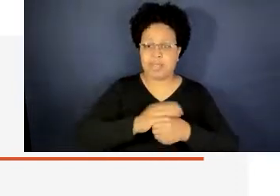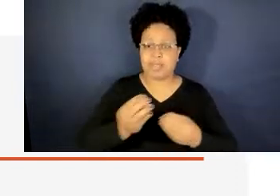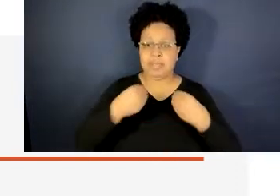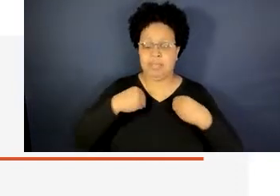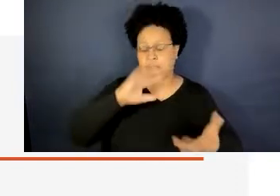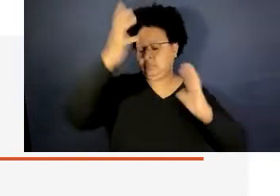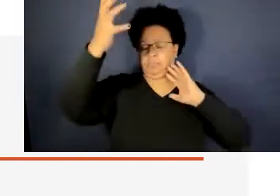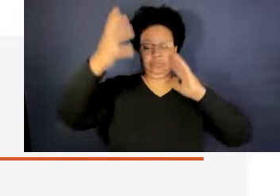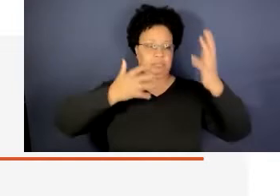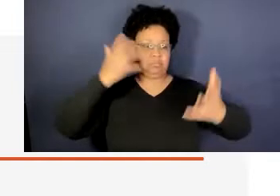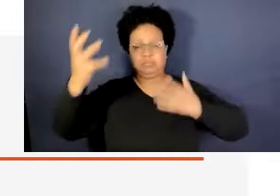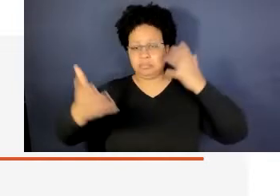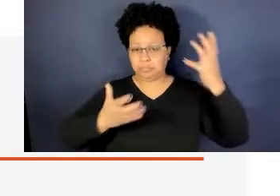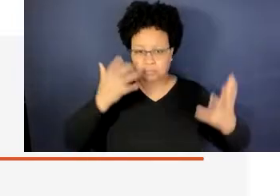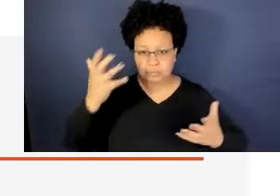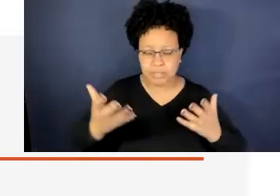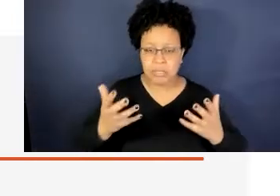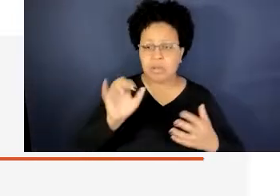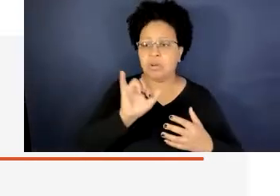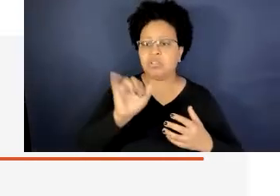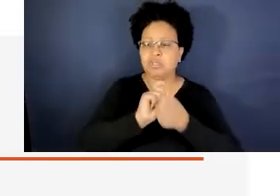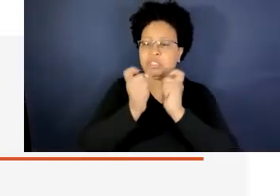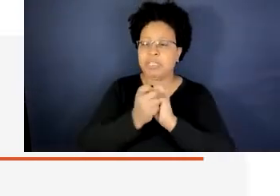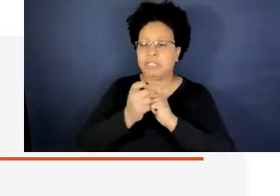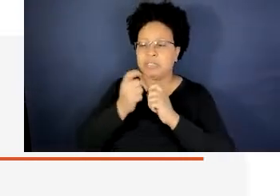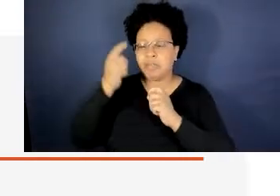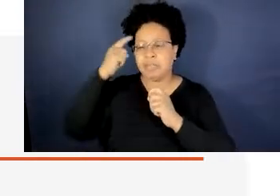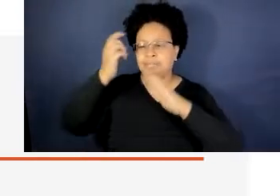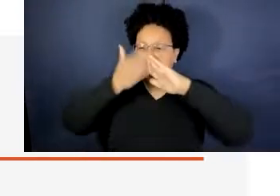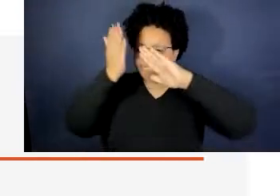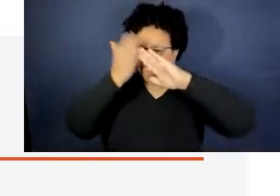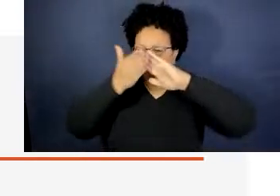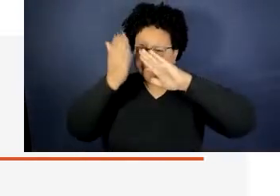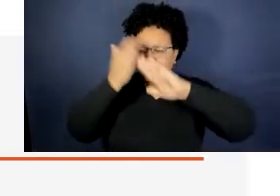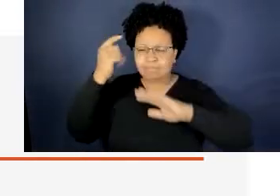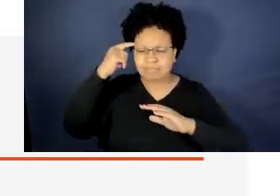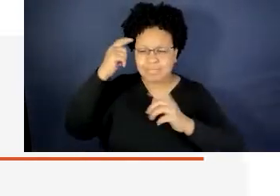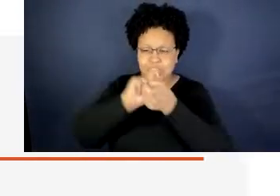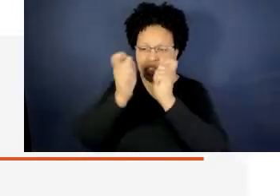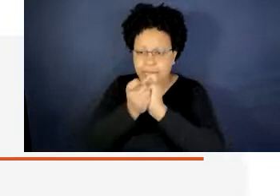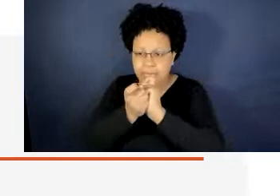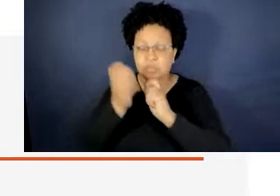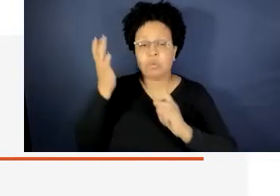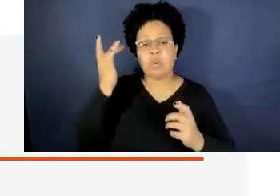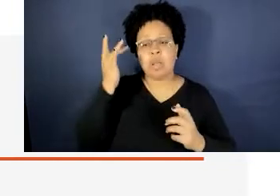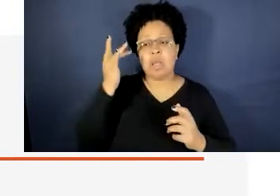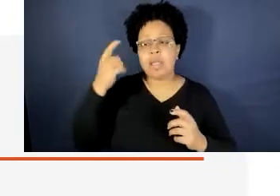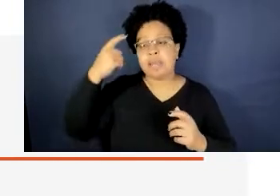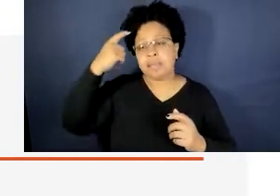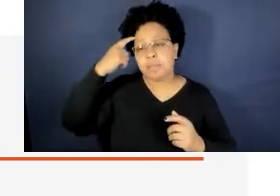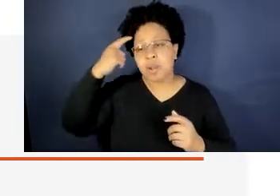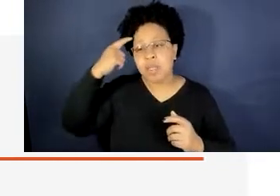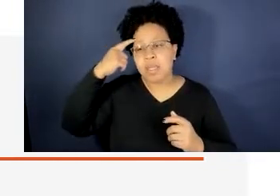also a rewiring of the brain due to the fact of the brain being injured or the brain being